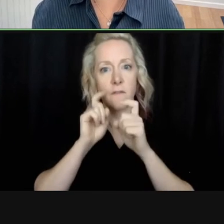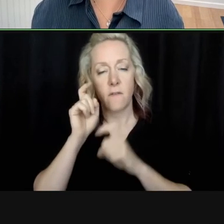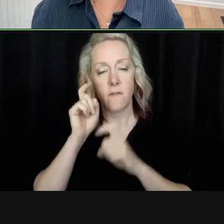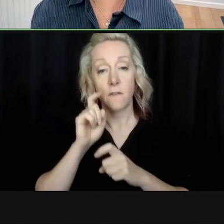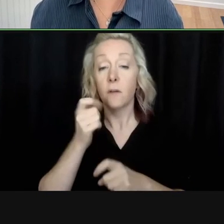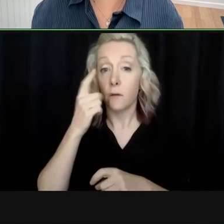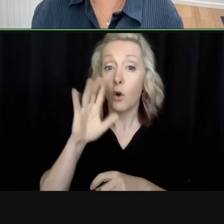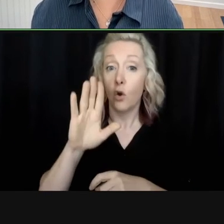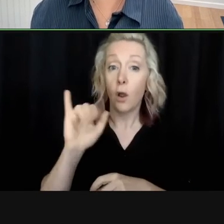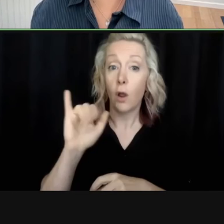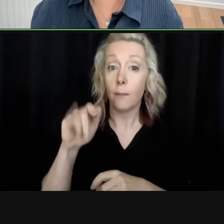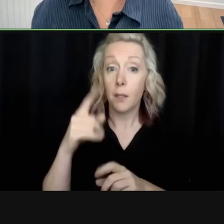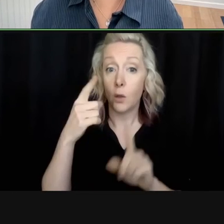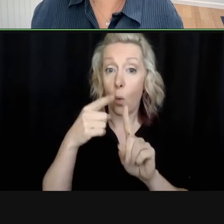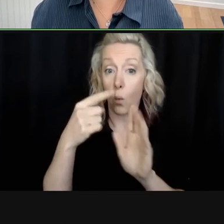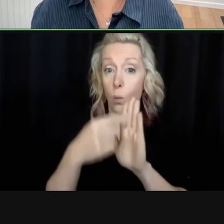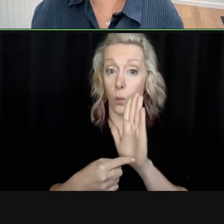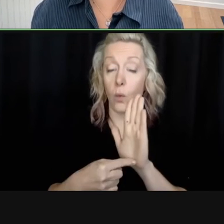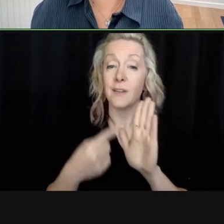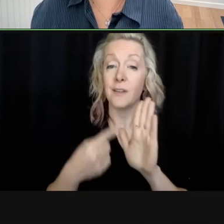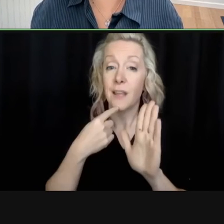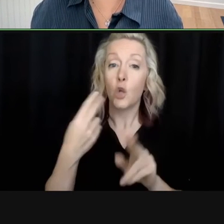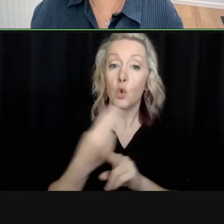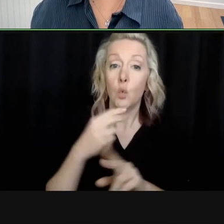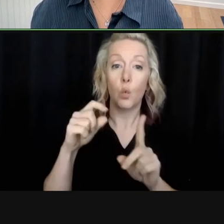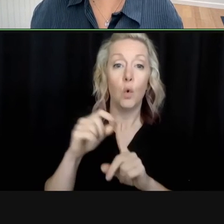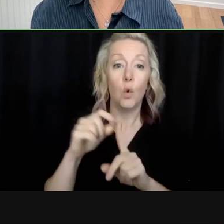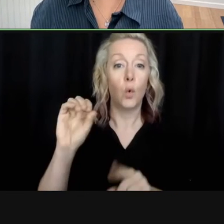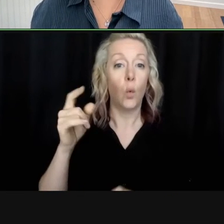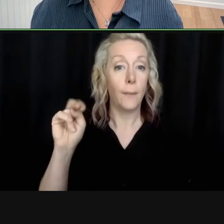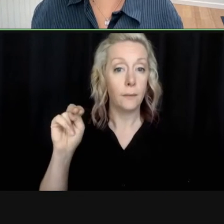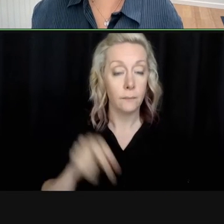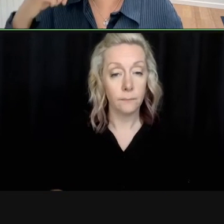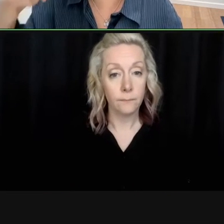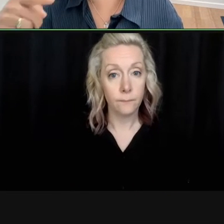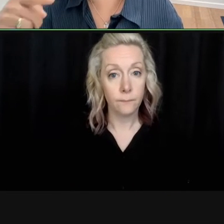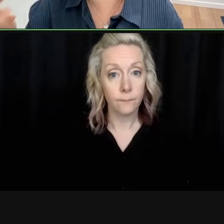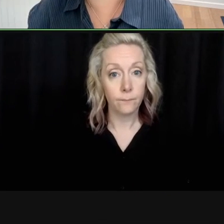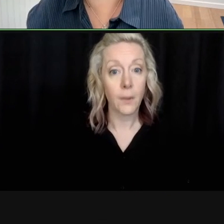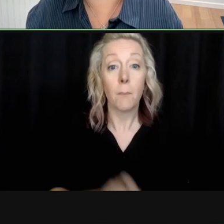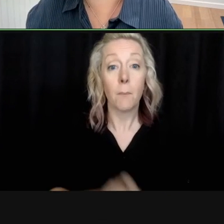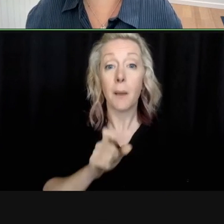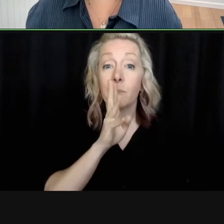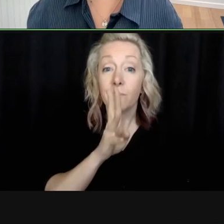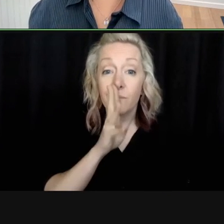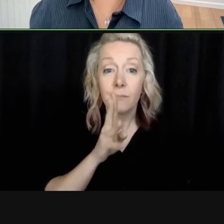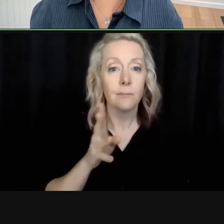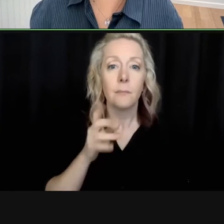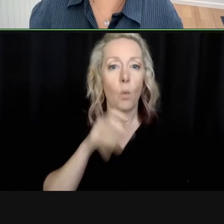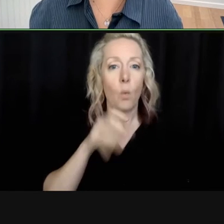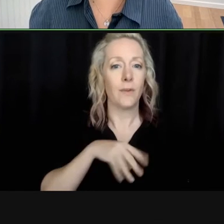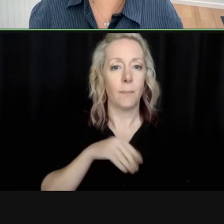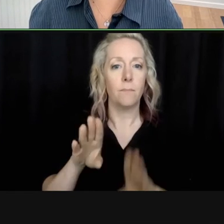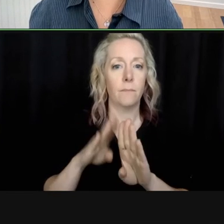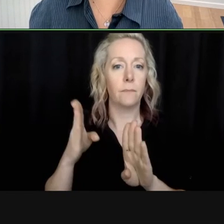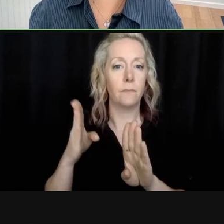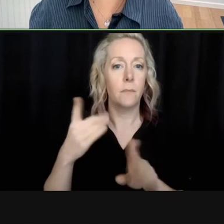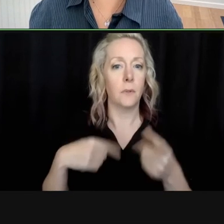her goals for that week was to use the word open, but she had to verbally say it.